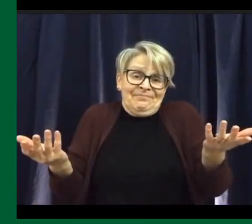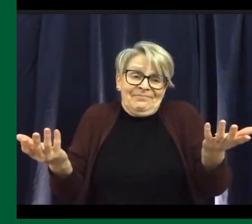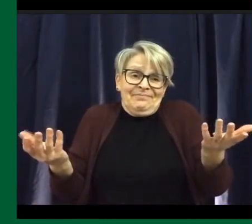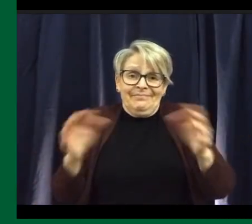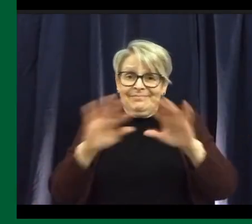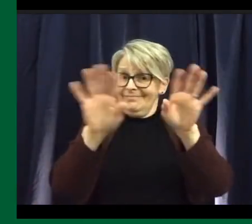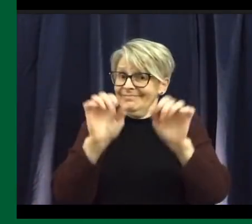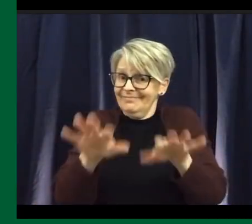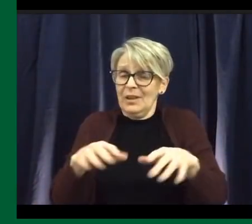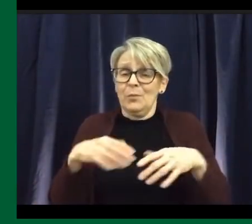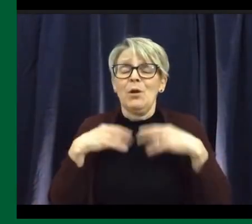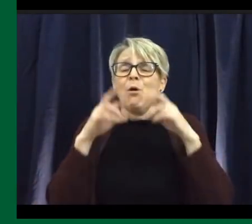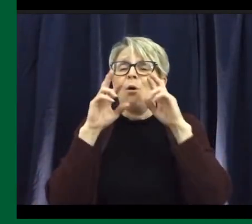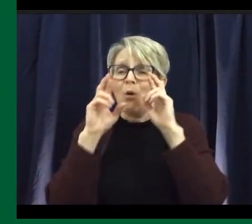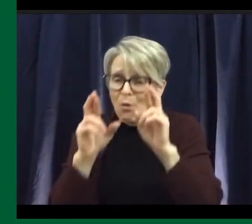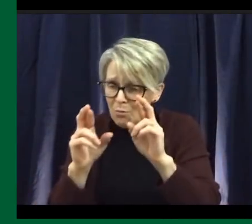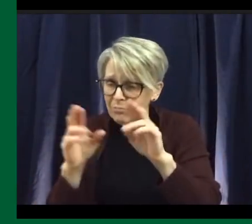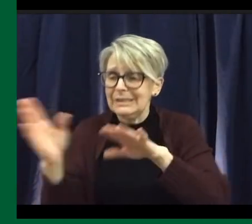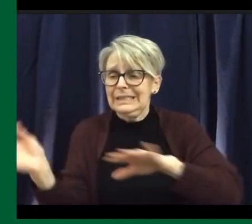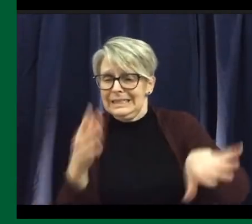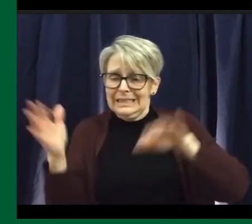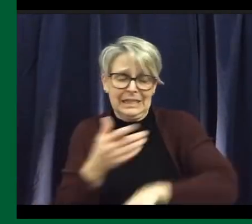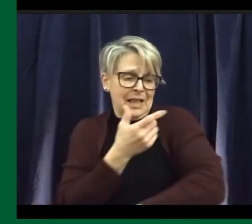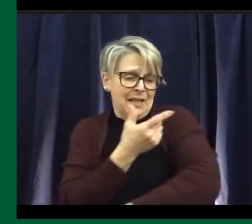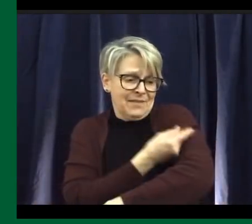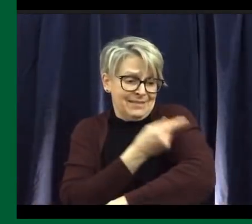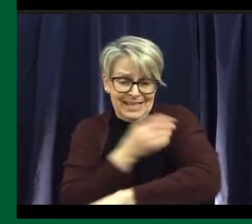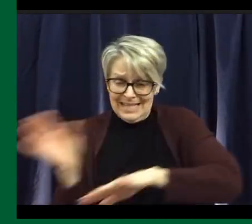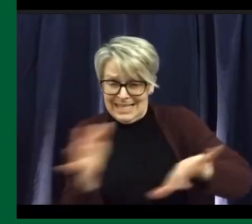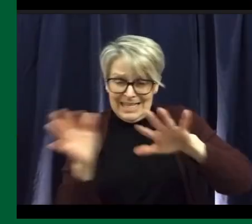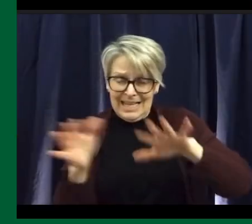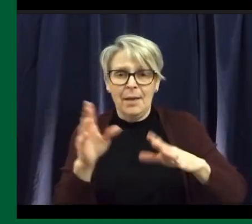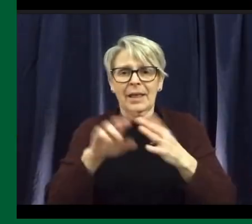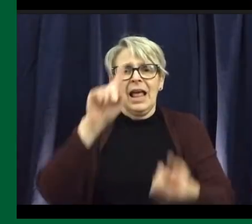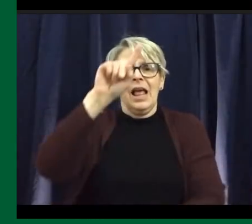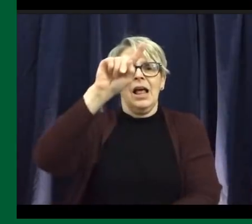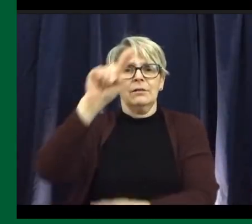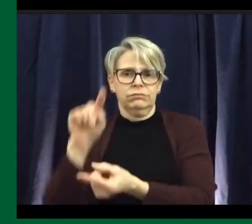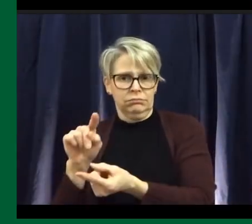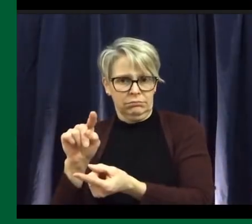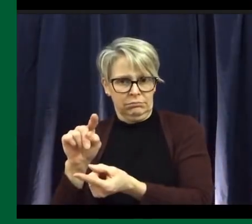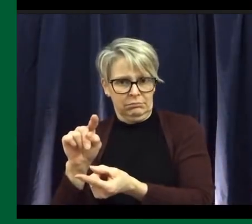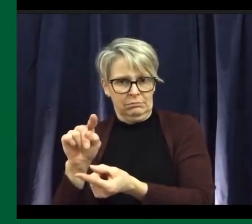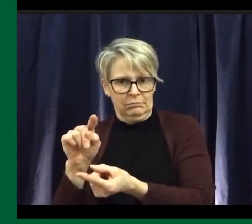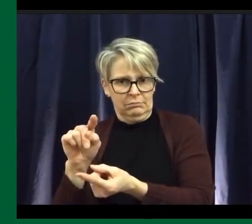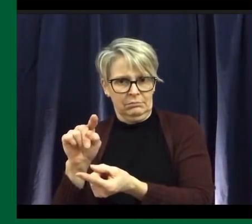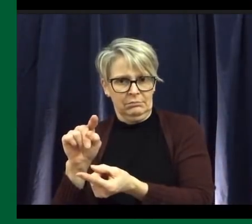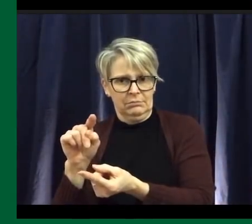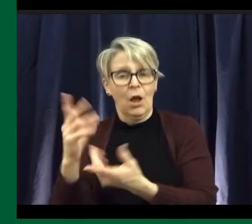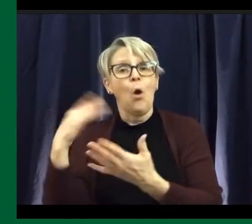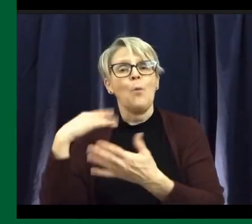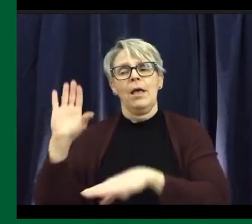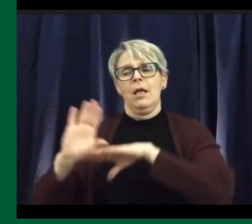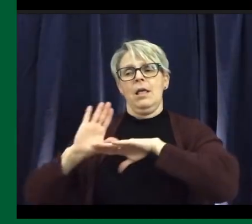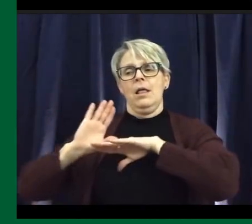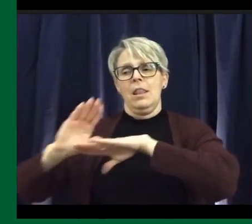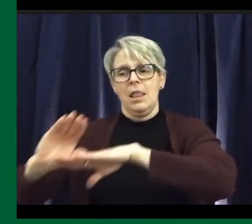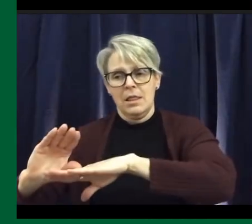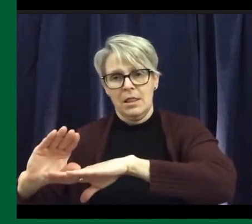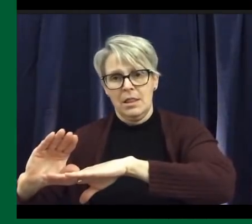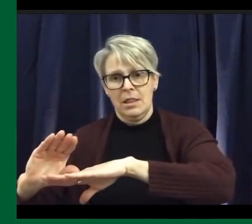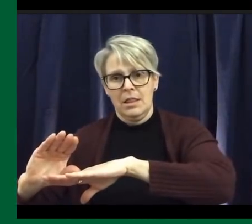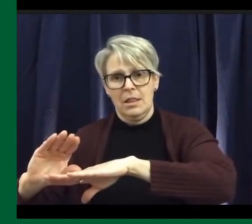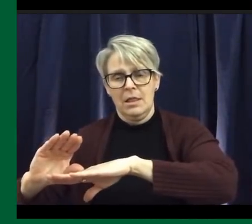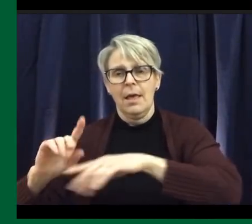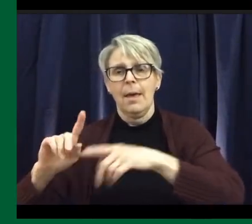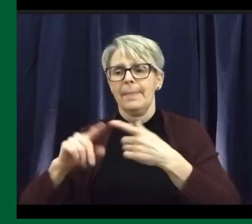vaccine uptake that takes the sharp edge of the pandemic away. Then in future, how endemic will COVID be? Who will